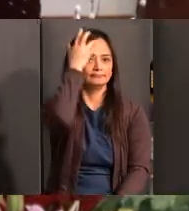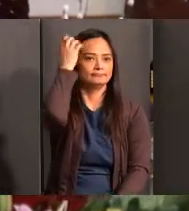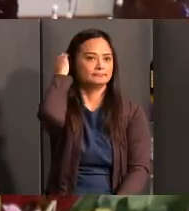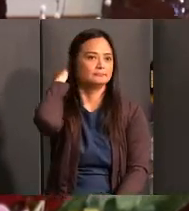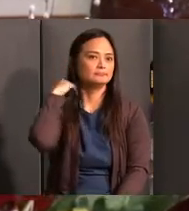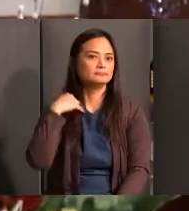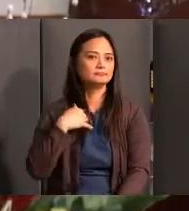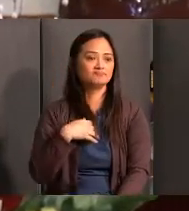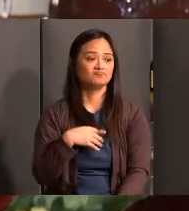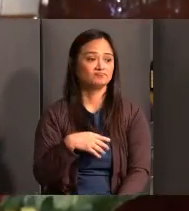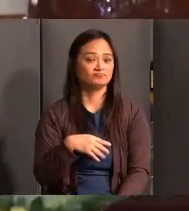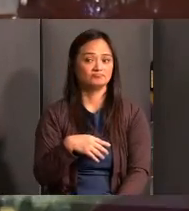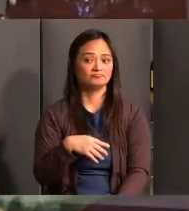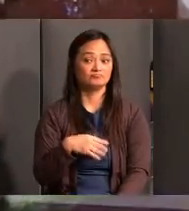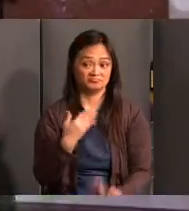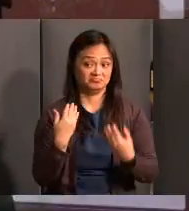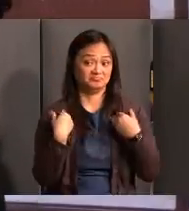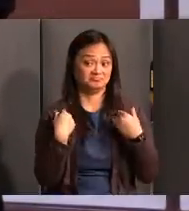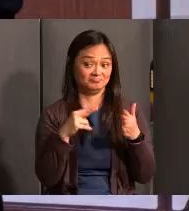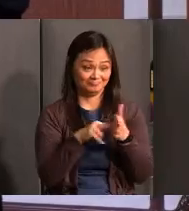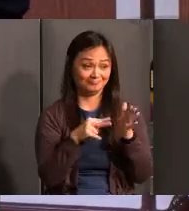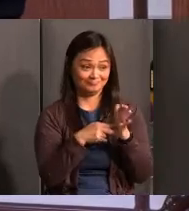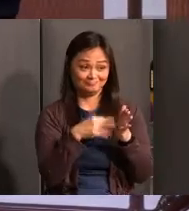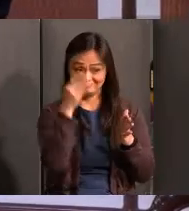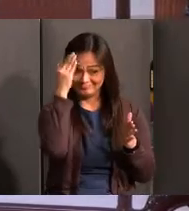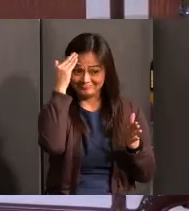Does that make sense?